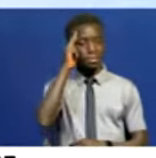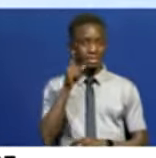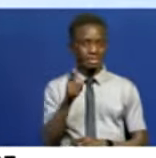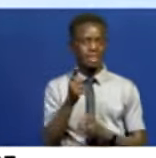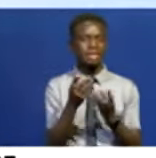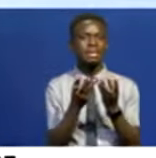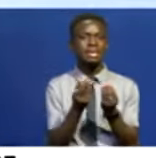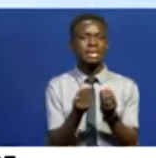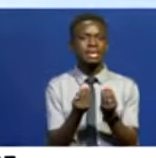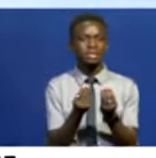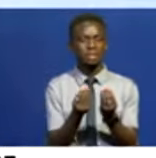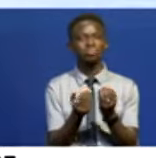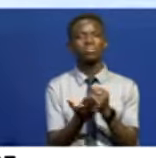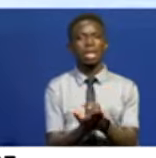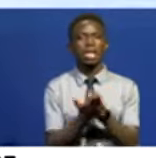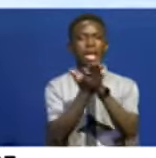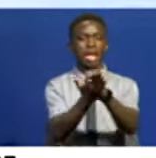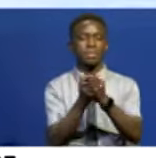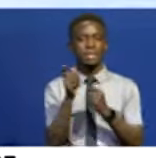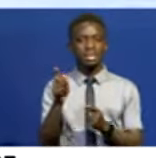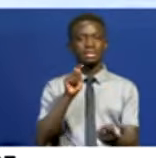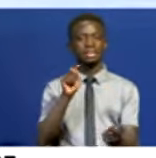facilitate this transformation.